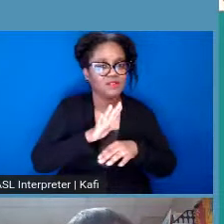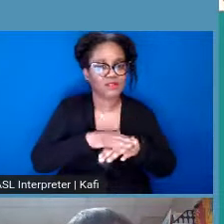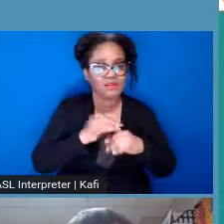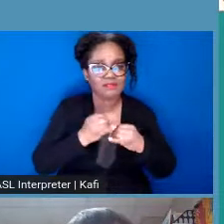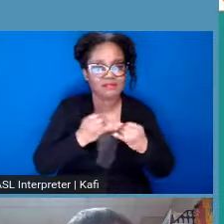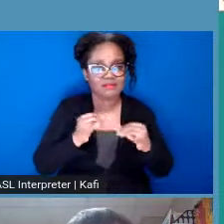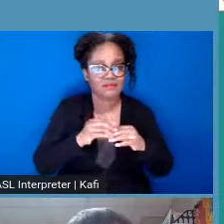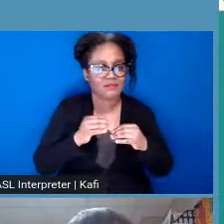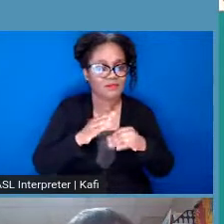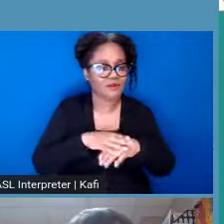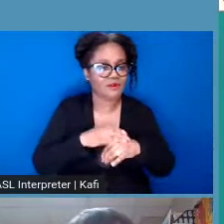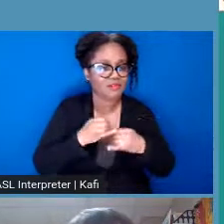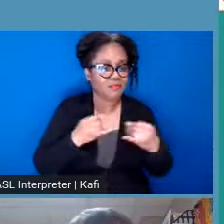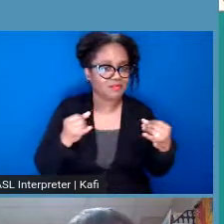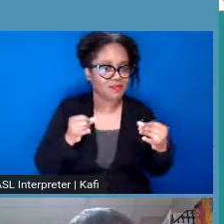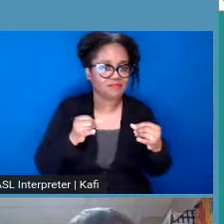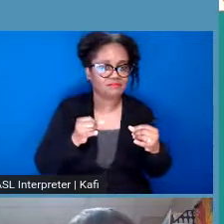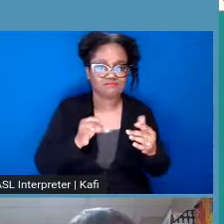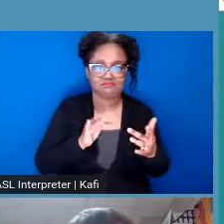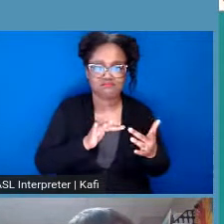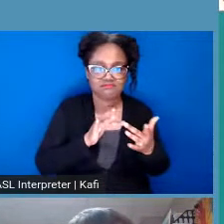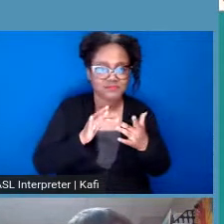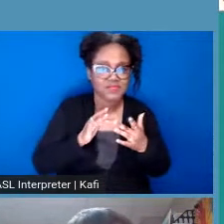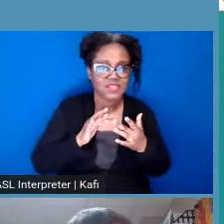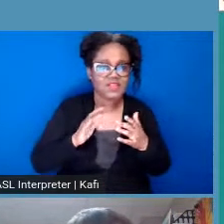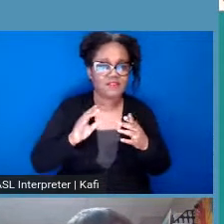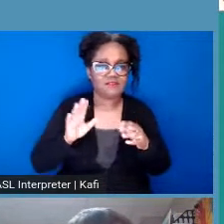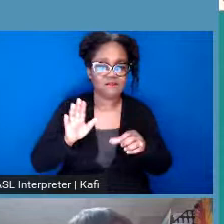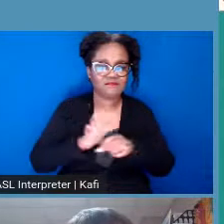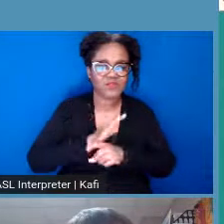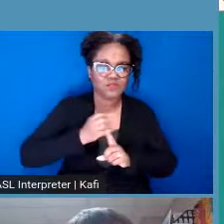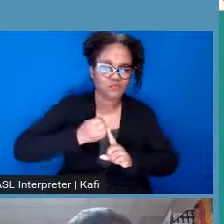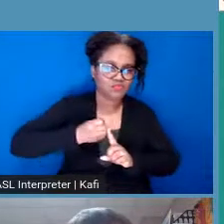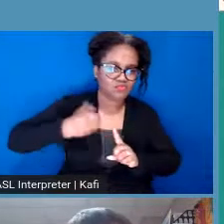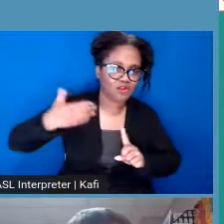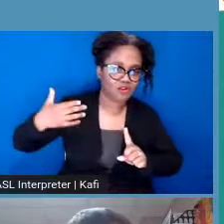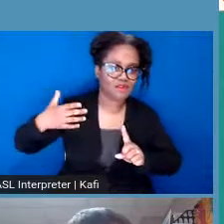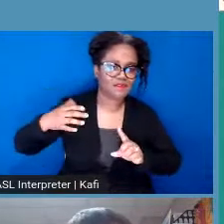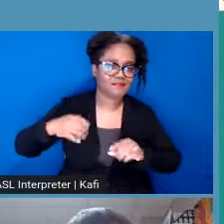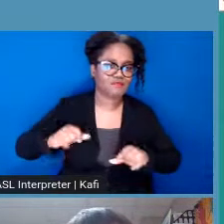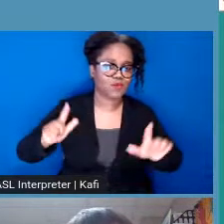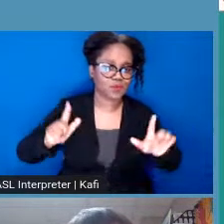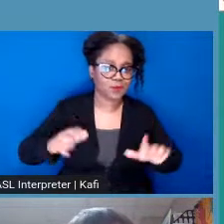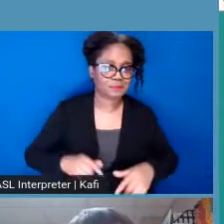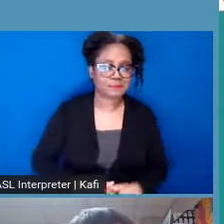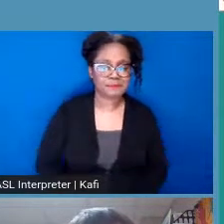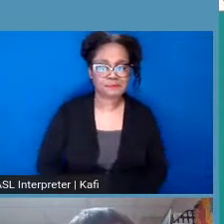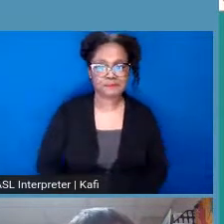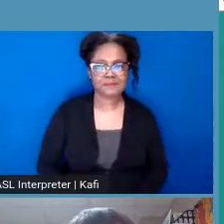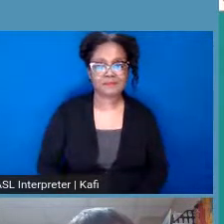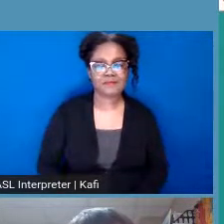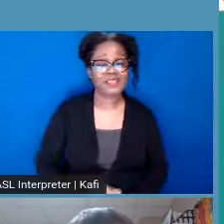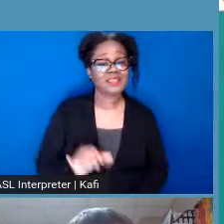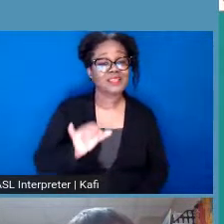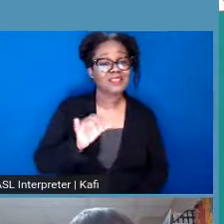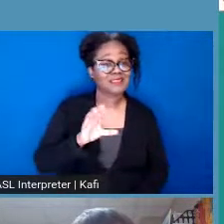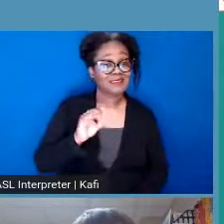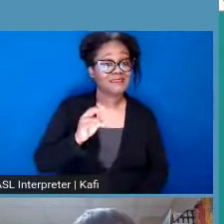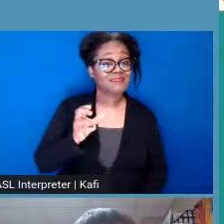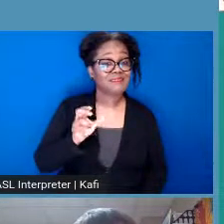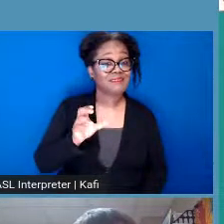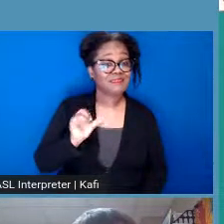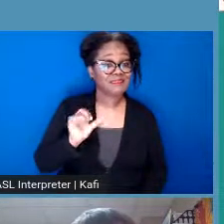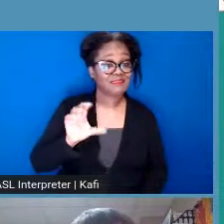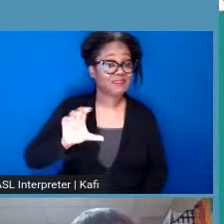form. And like Carolyne said, we made so many connections during this process with artists and donors,